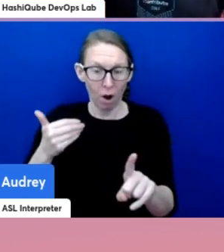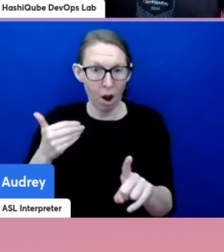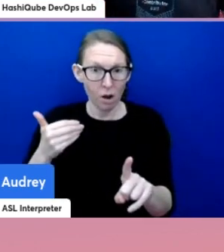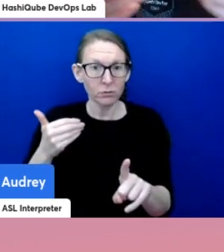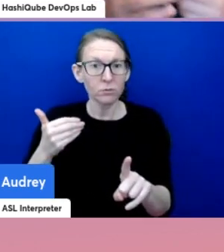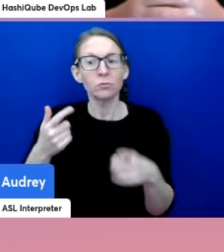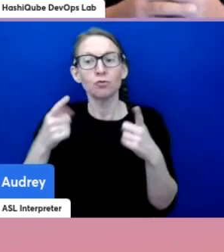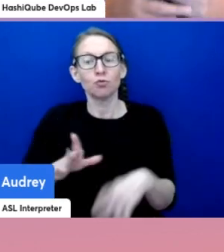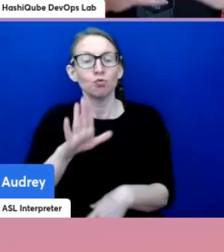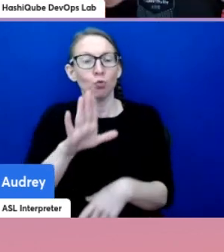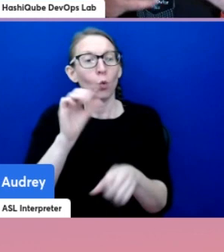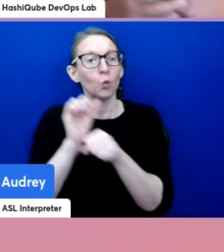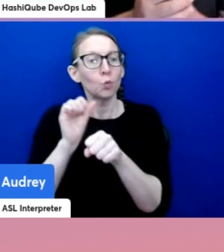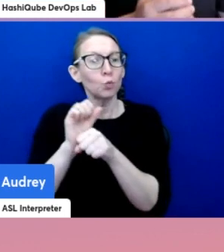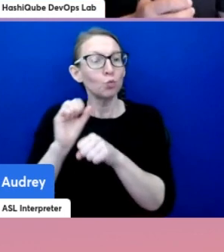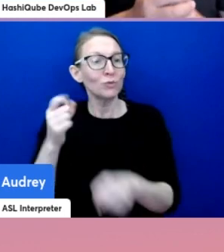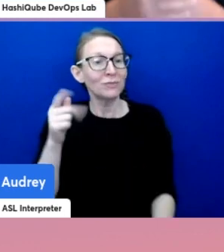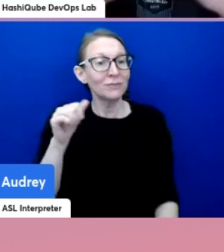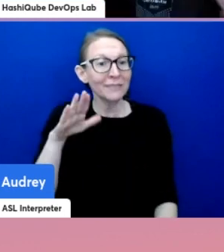workspace, your